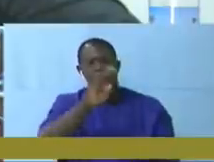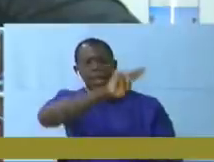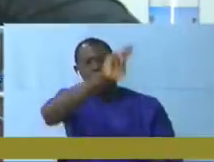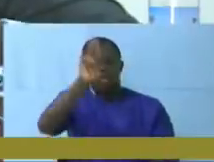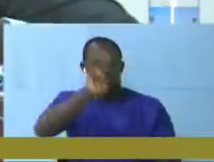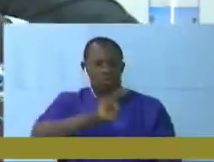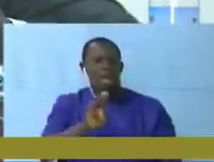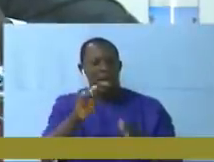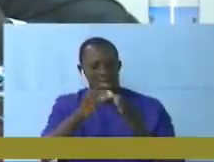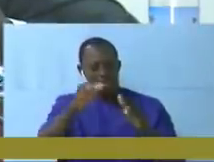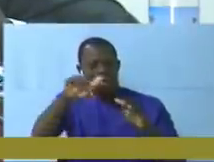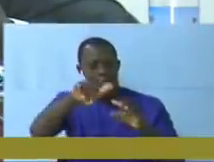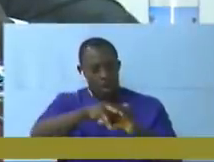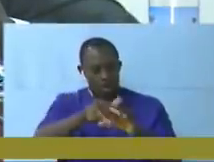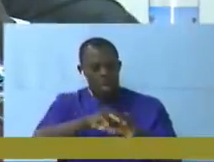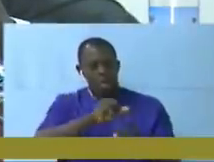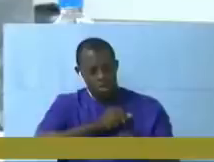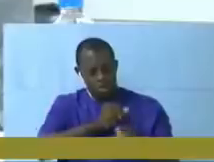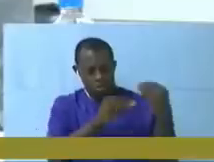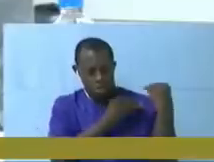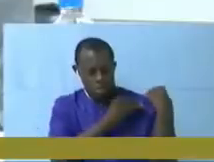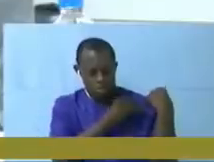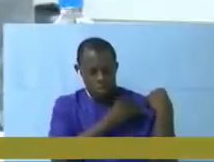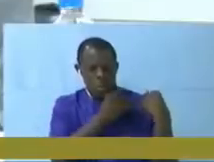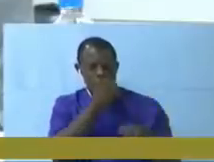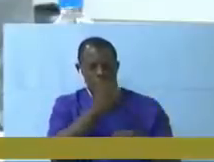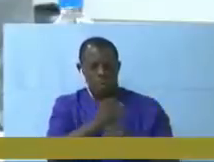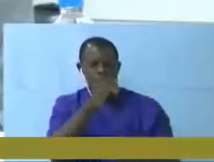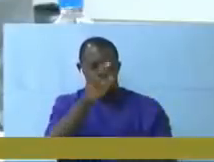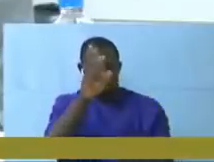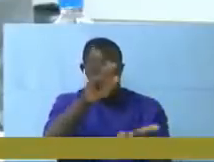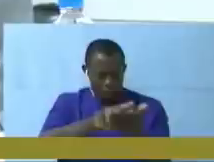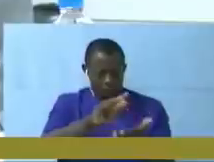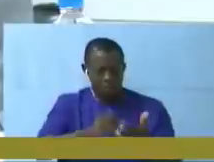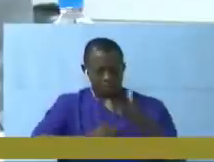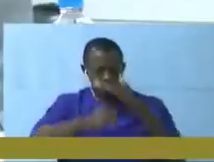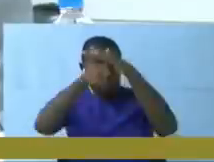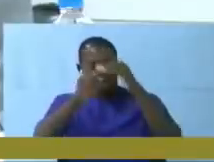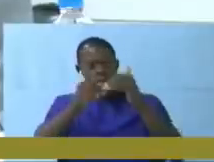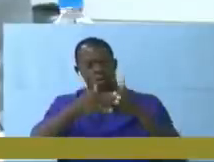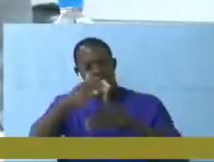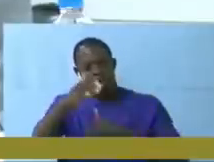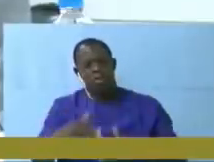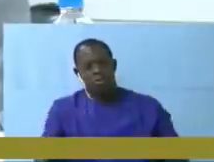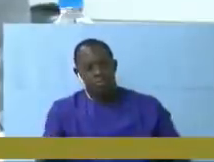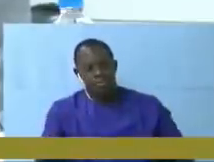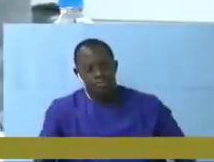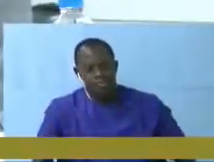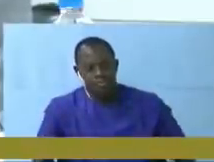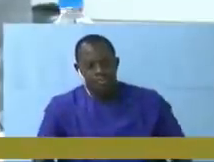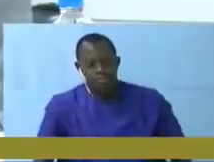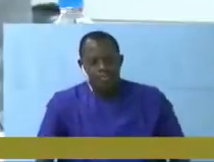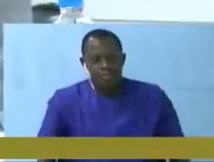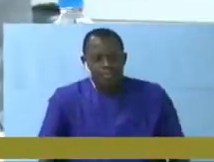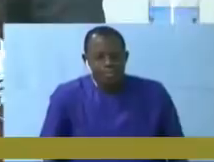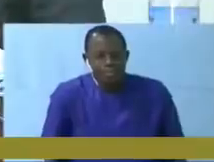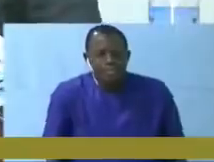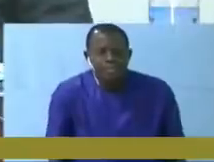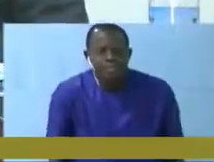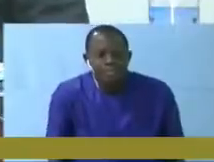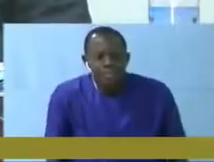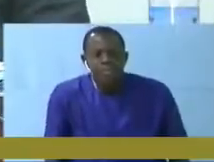buntu liggey kay bi seytu mbiri woté ak kontem kartay ci rewmi ak tamen atté kat yu magi yépp war nañ leena garal ci ligi